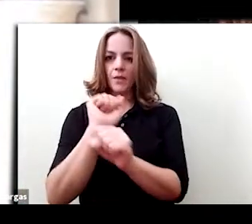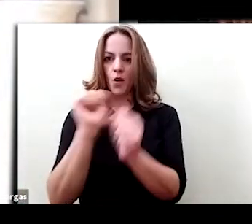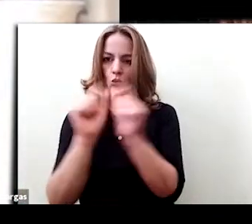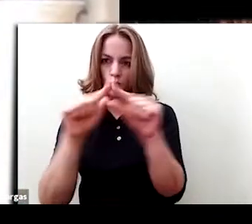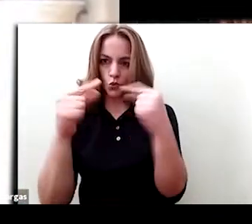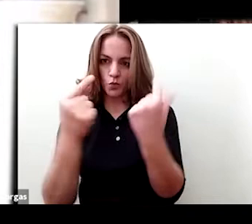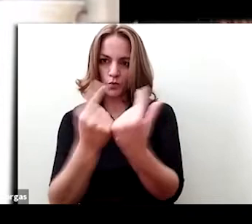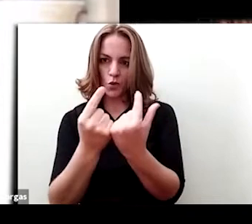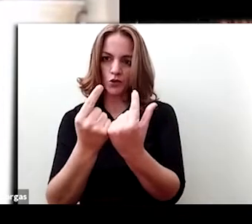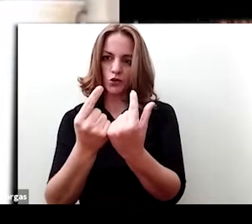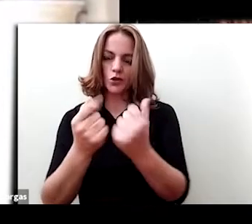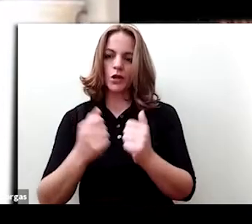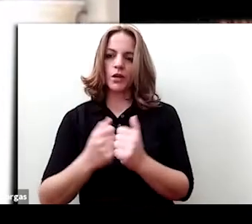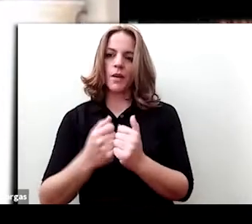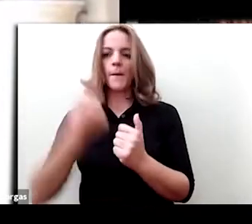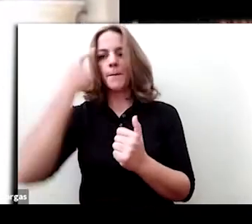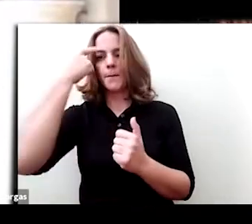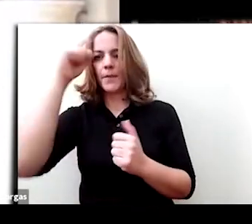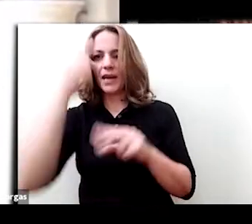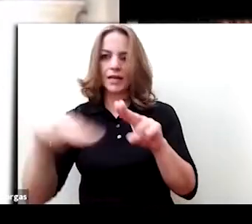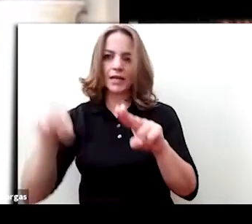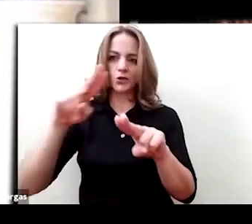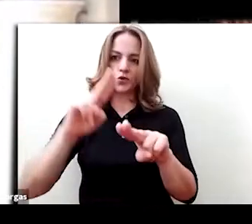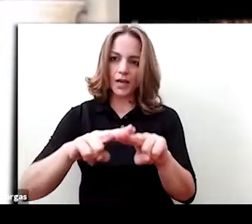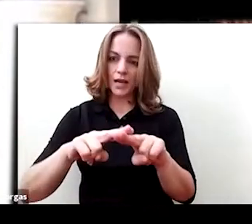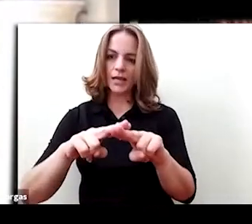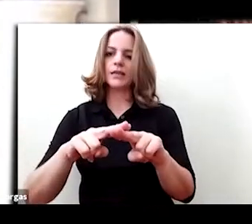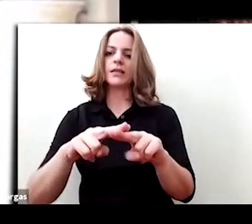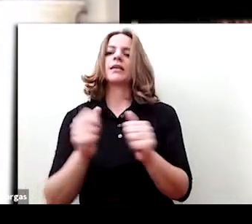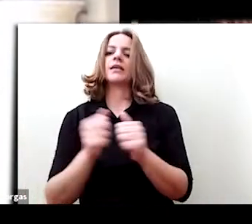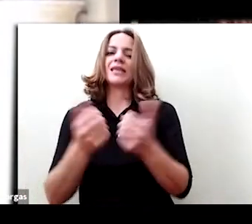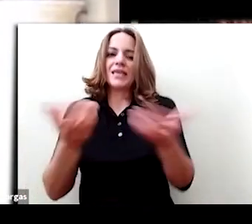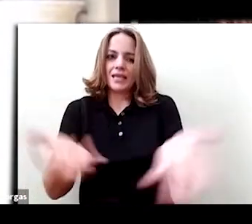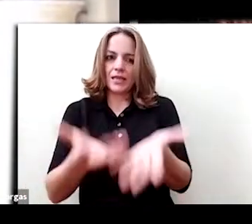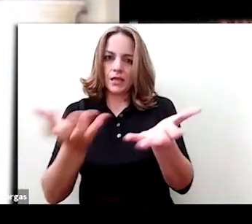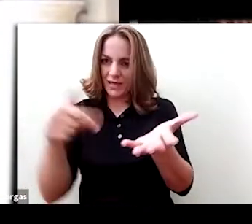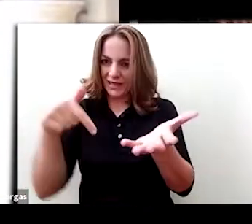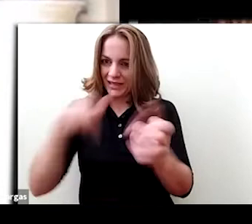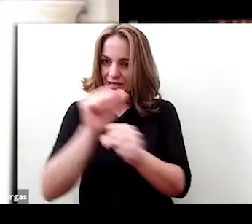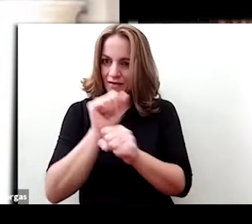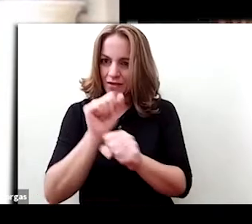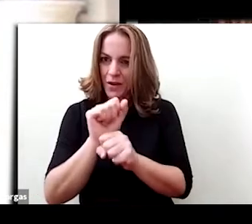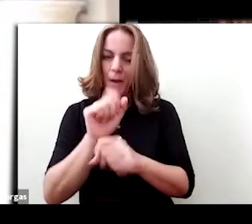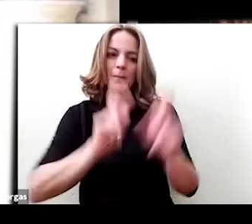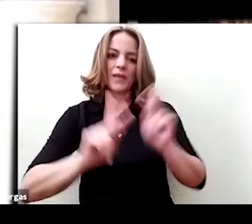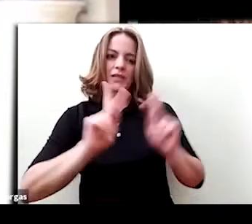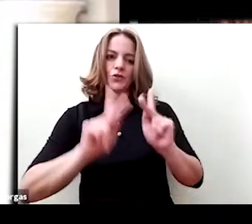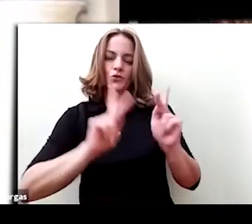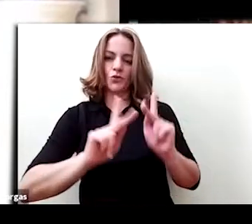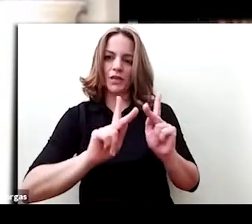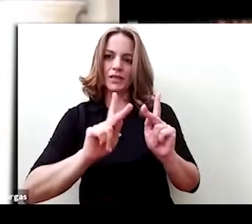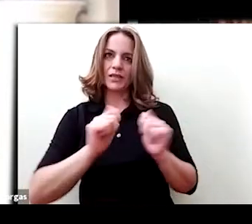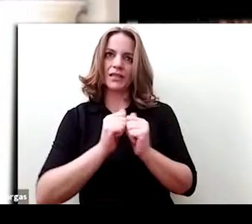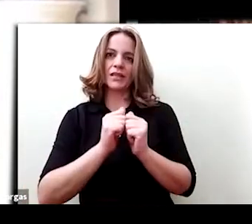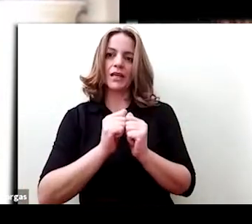and others who are doing some of the same work that the creators of Realidades did back in the 1970s. Protests